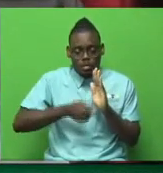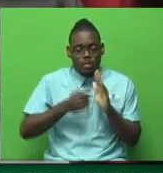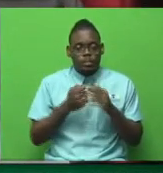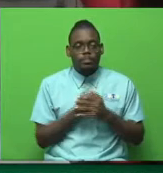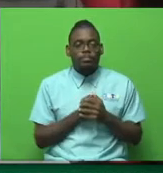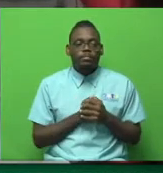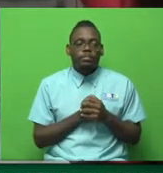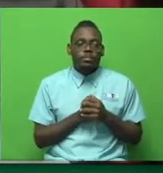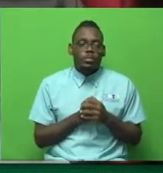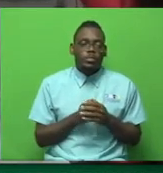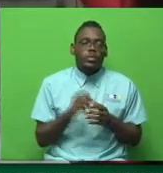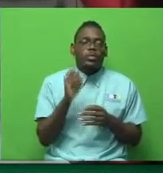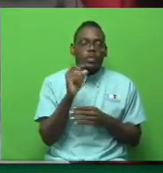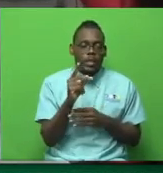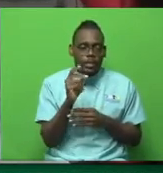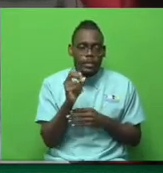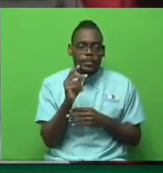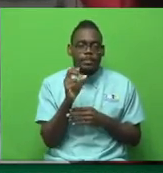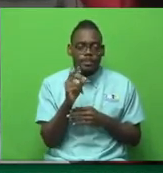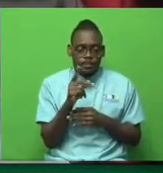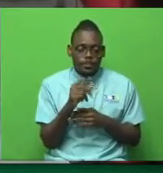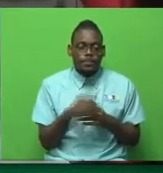um okay okay okay